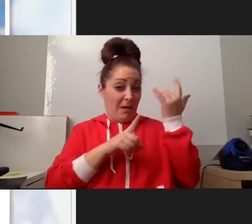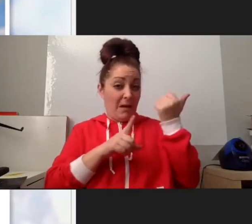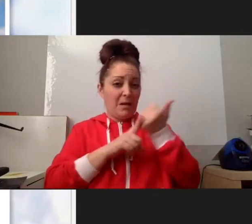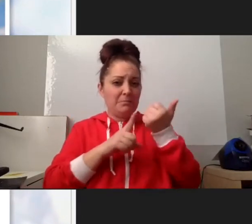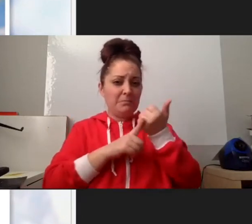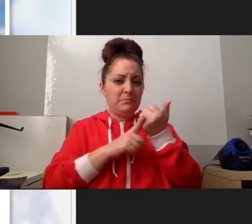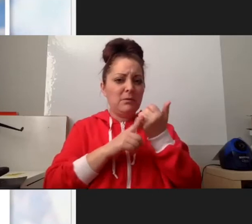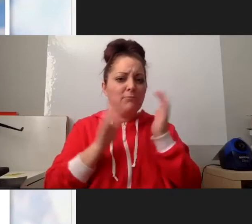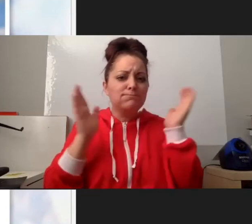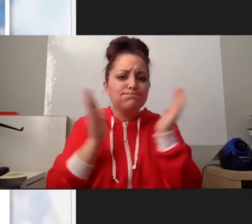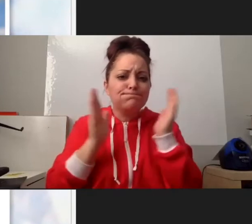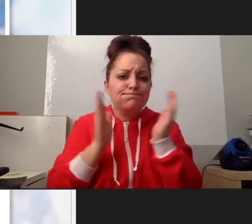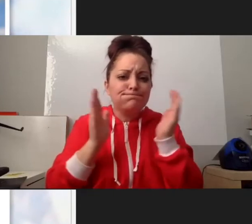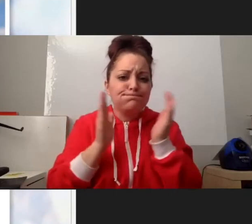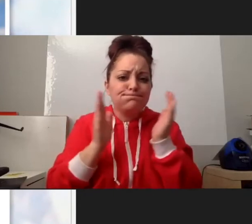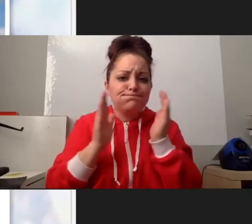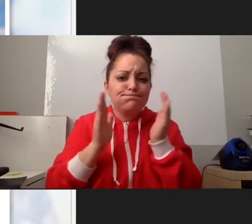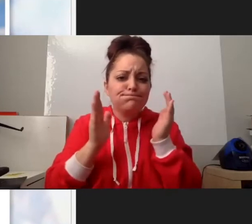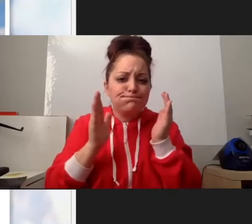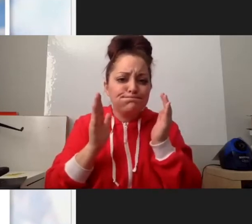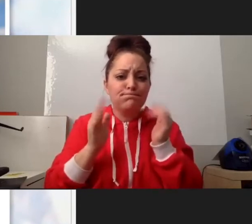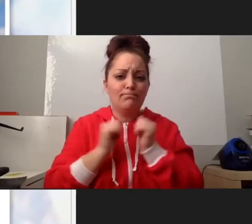But while he's so little,